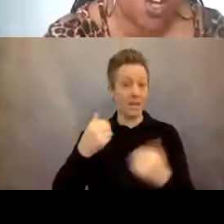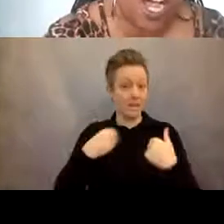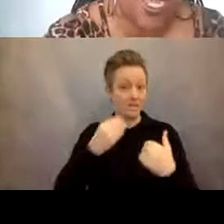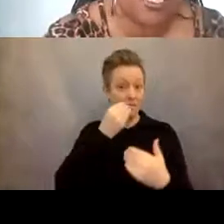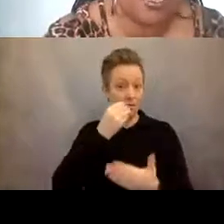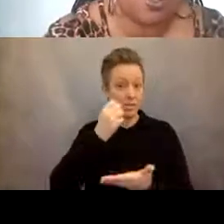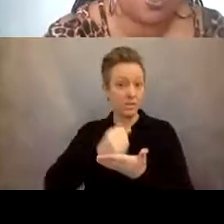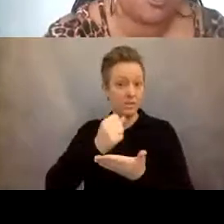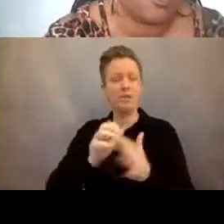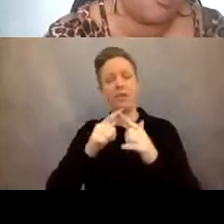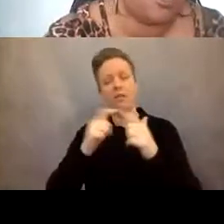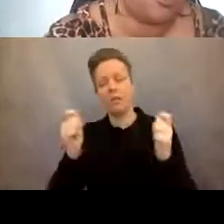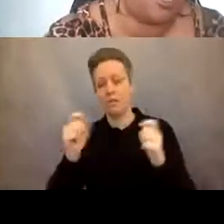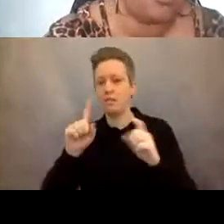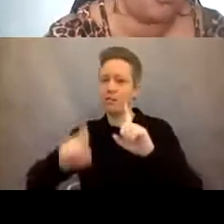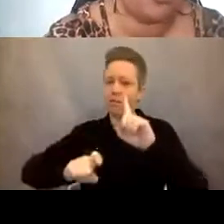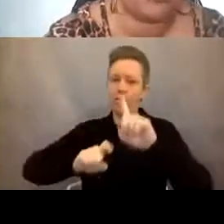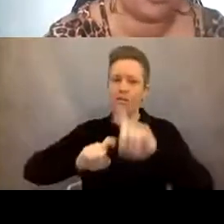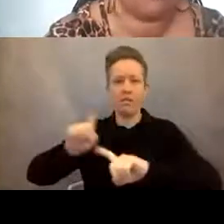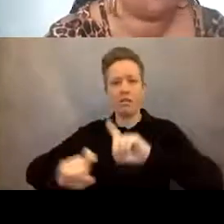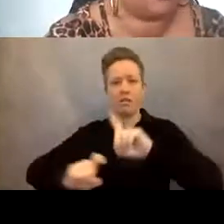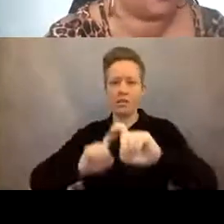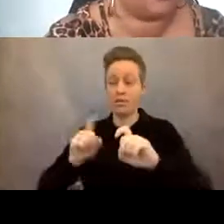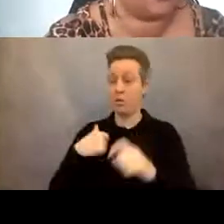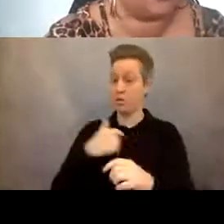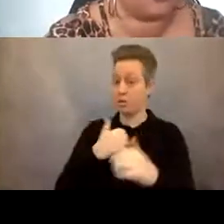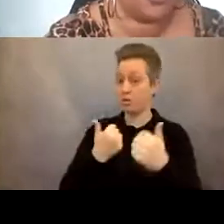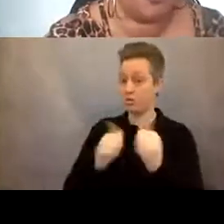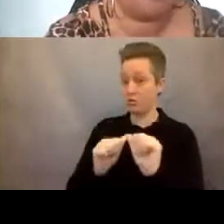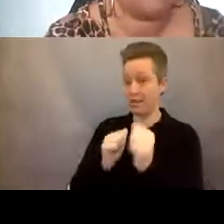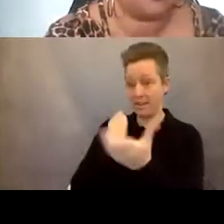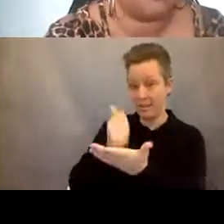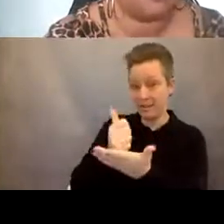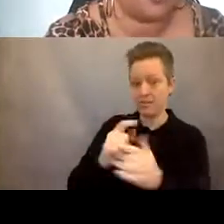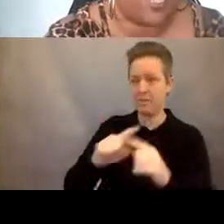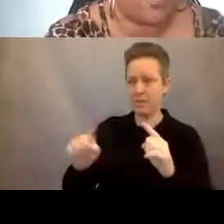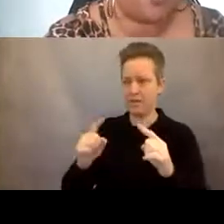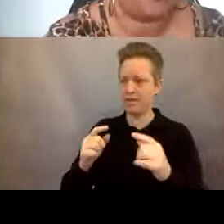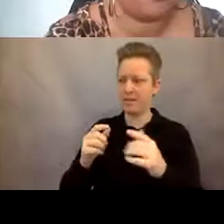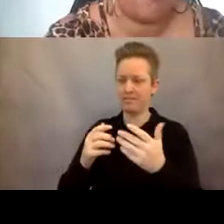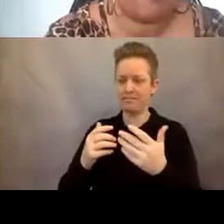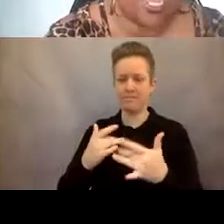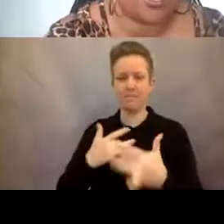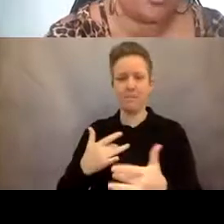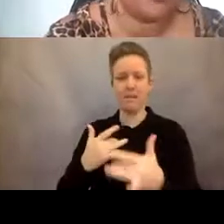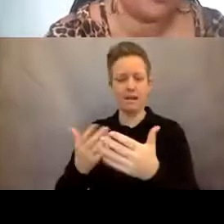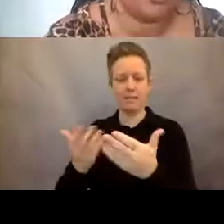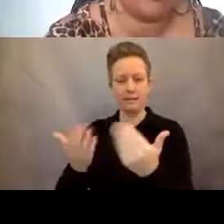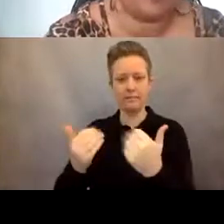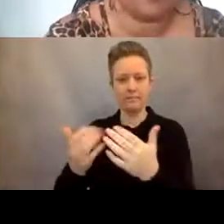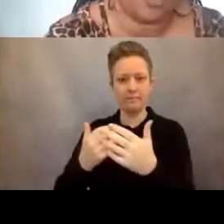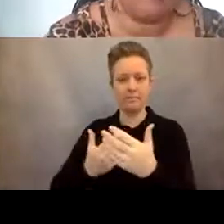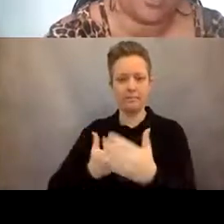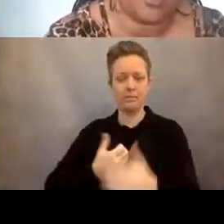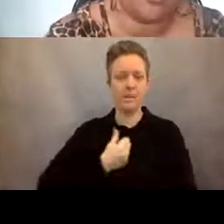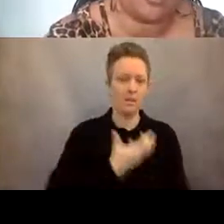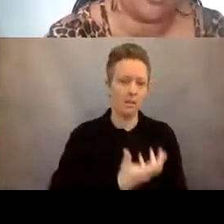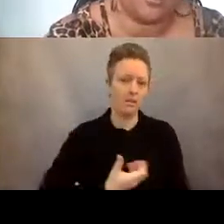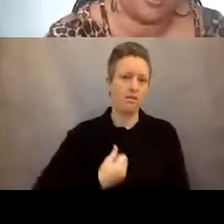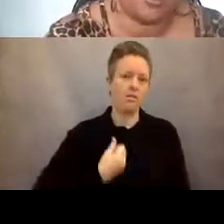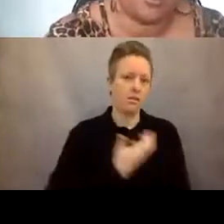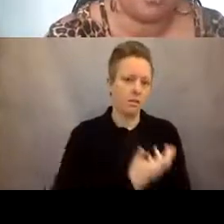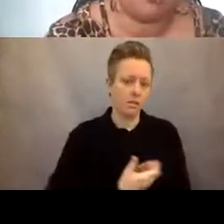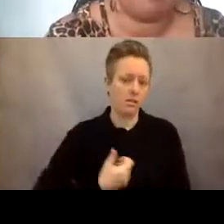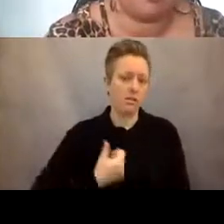survivors, even when we're trying or seemingly trying to do things in their best interest. but to understand that a lot of that is really